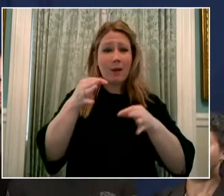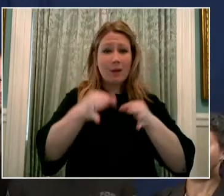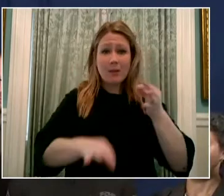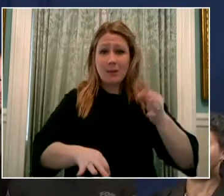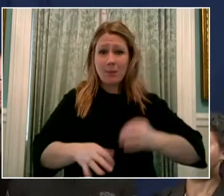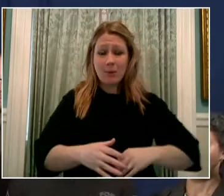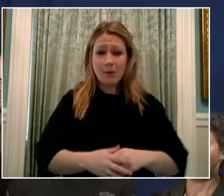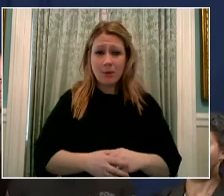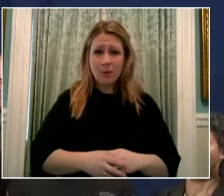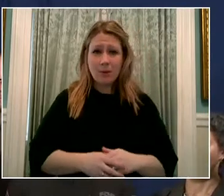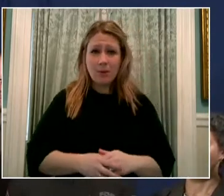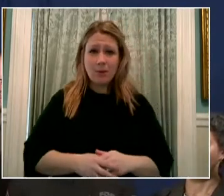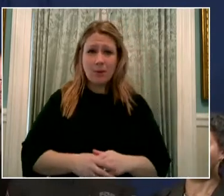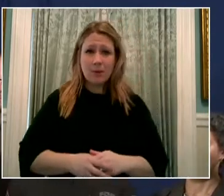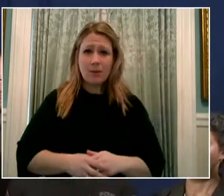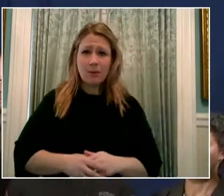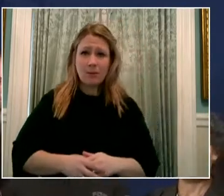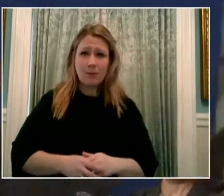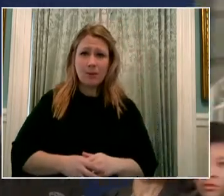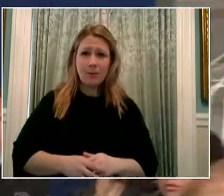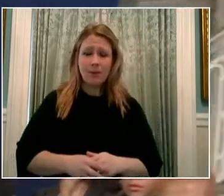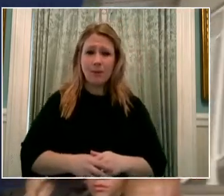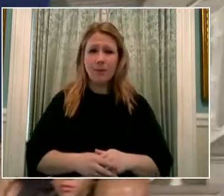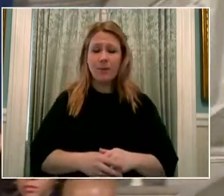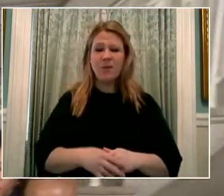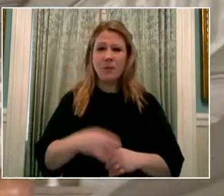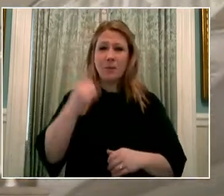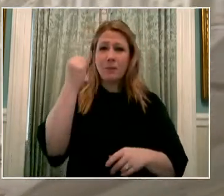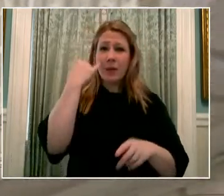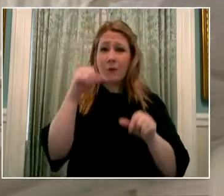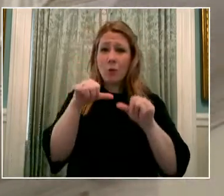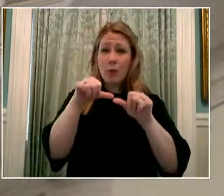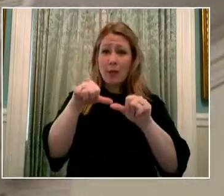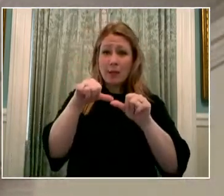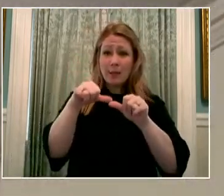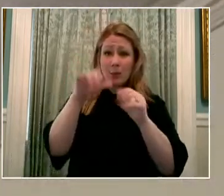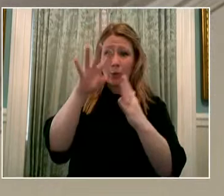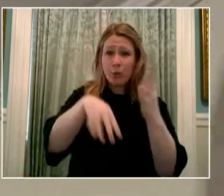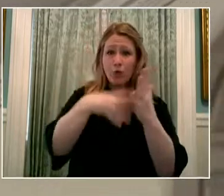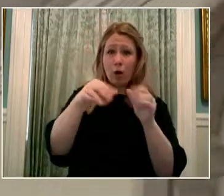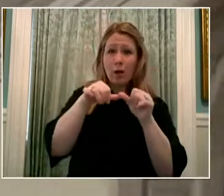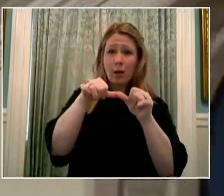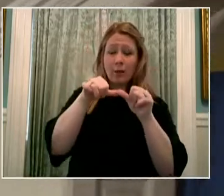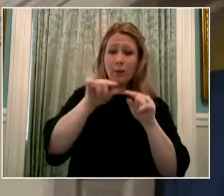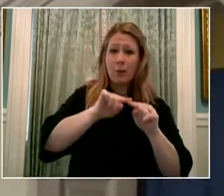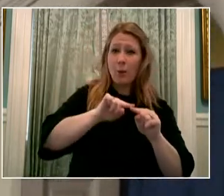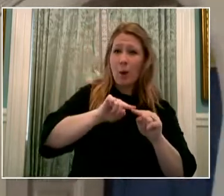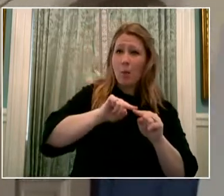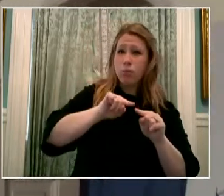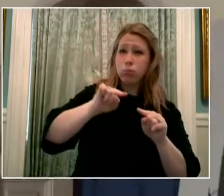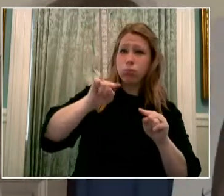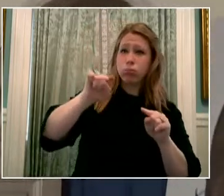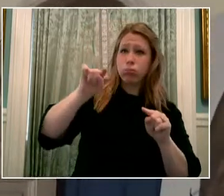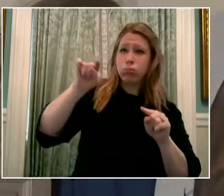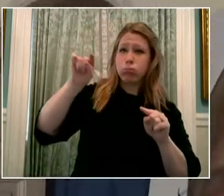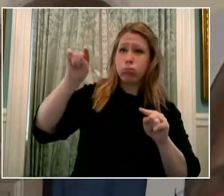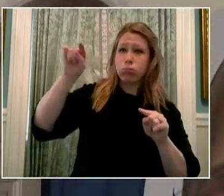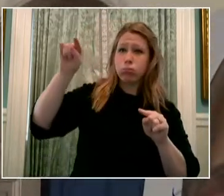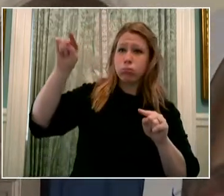train this group forward, this is what you have here. Okay, you can see how the cost, the monthly